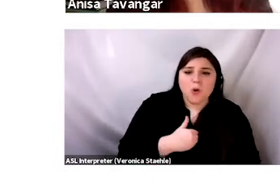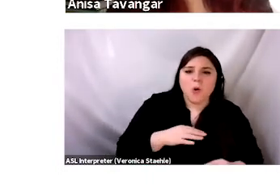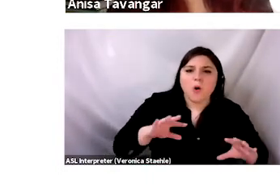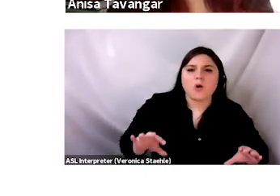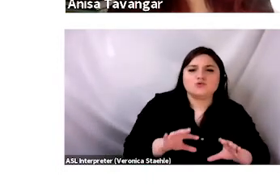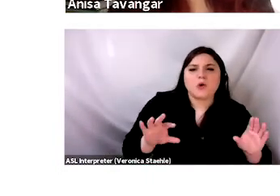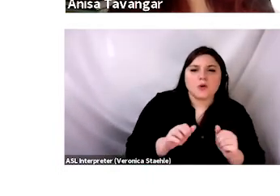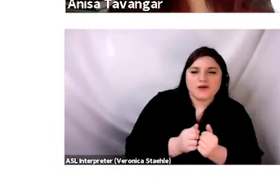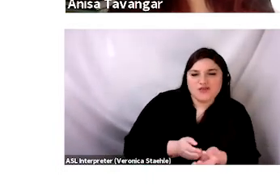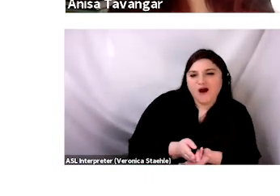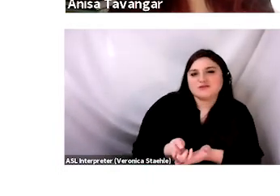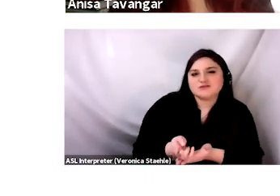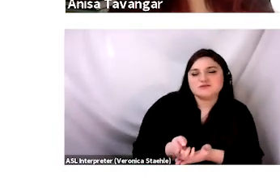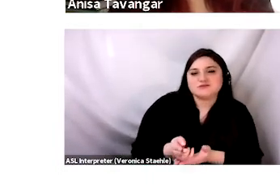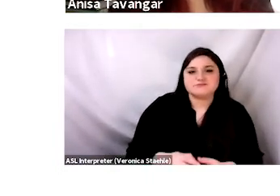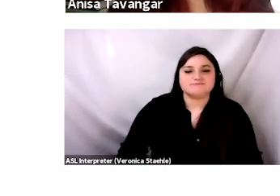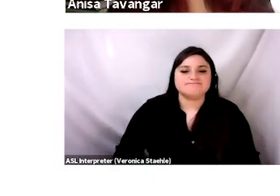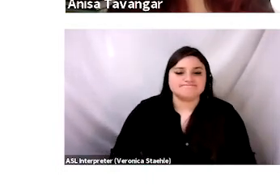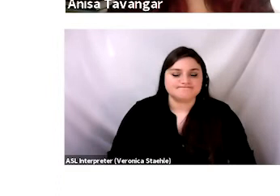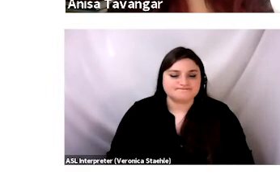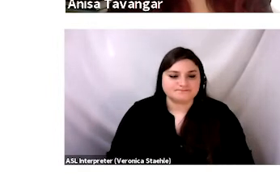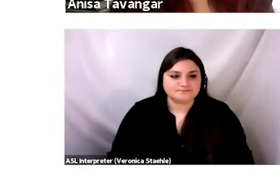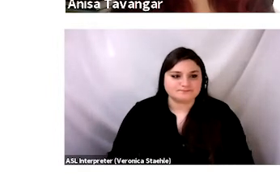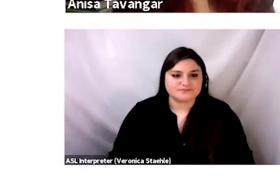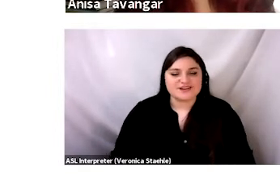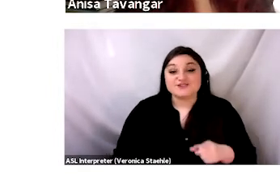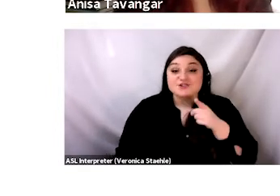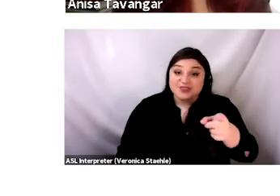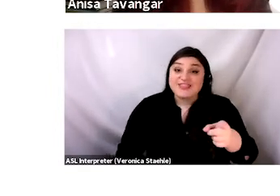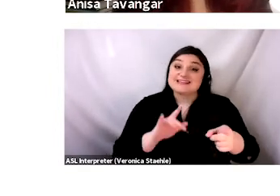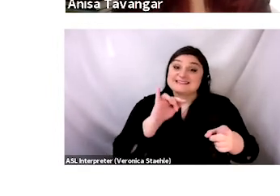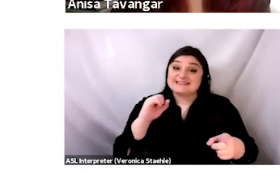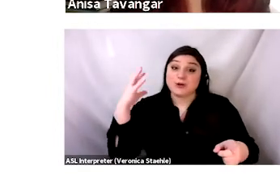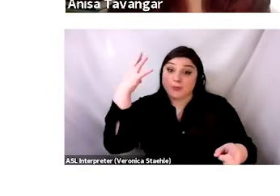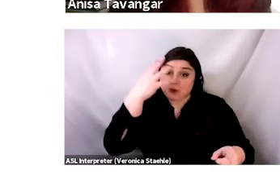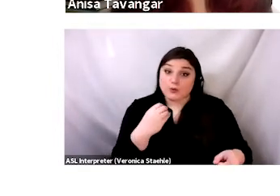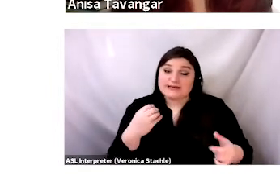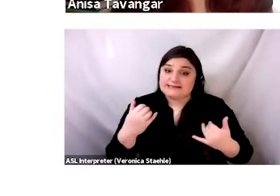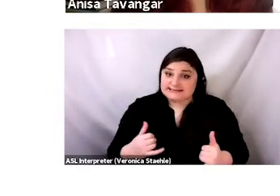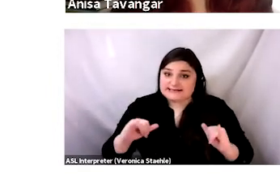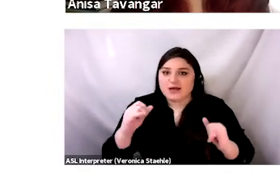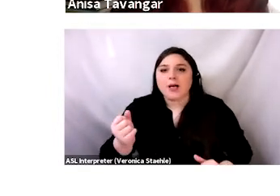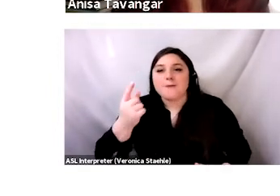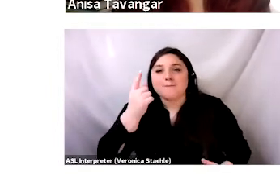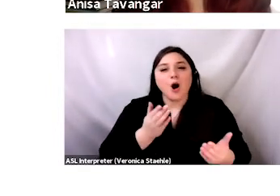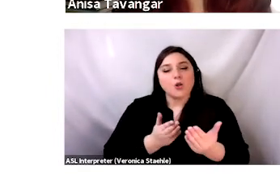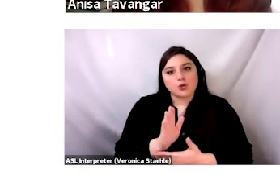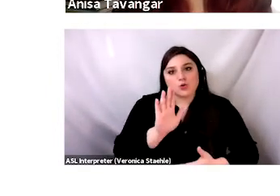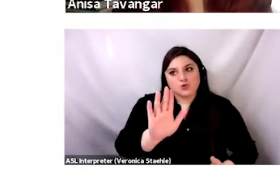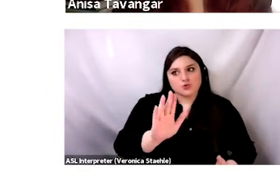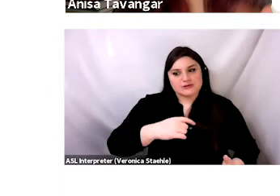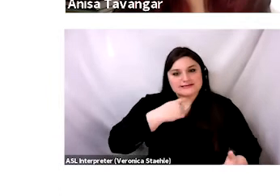the ornament of honesty. So this is back to beauty, but it's beauty through truthfulness. It's demonstrating